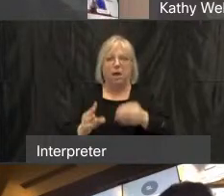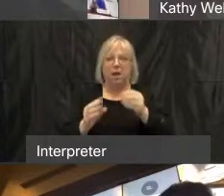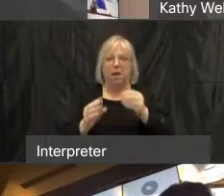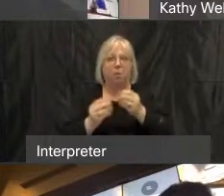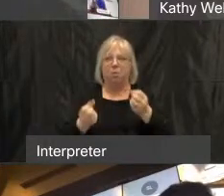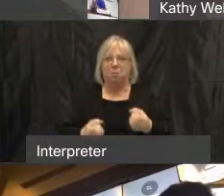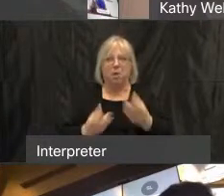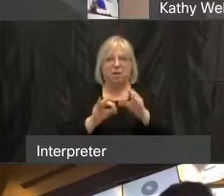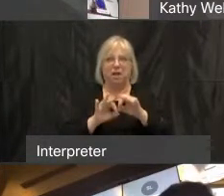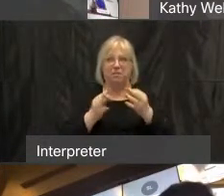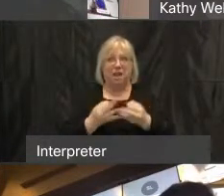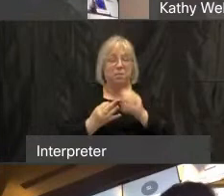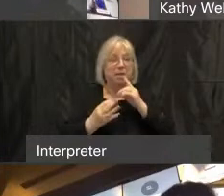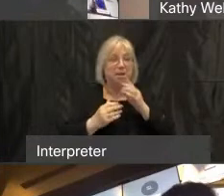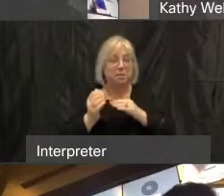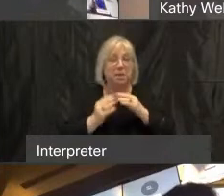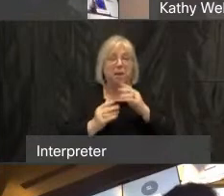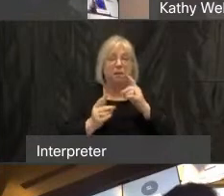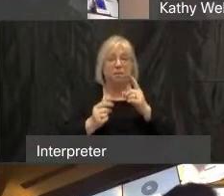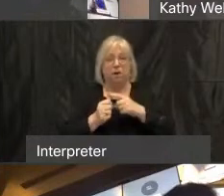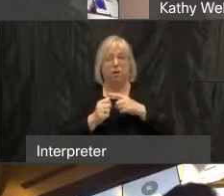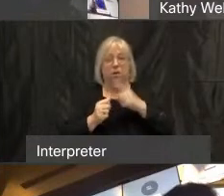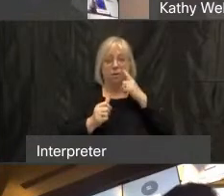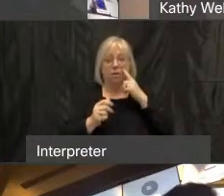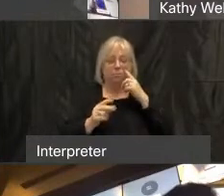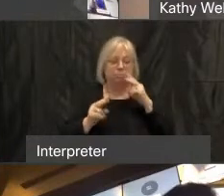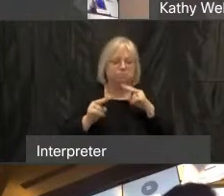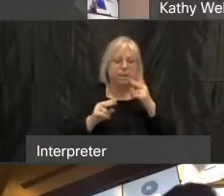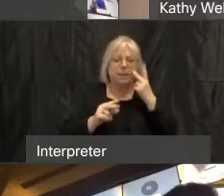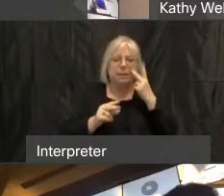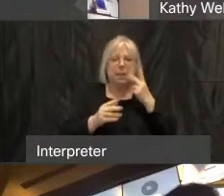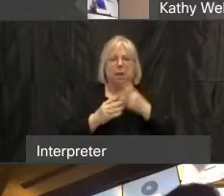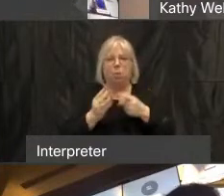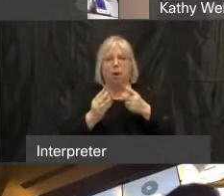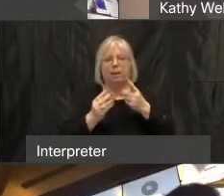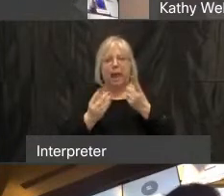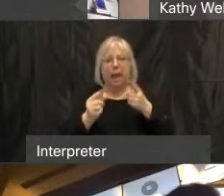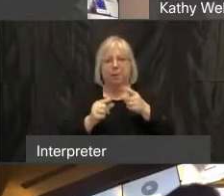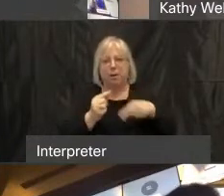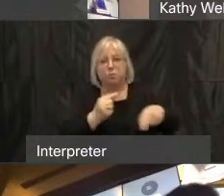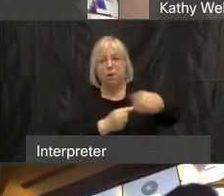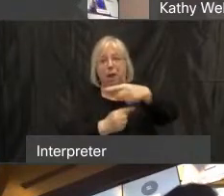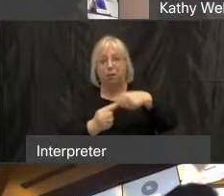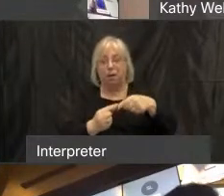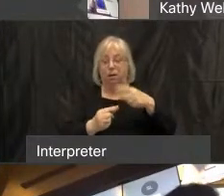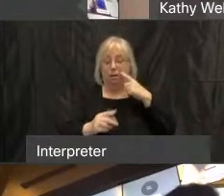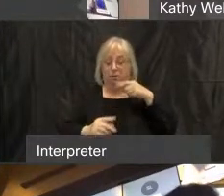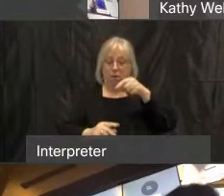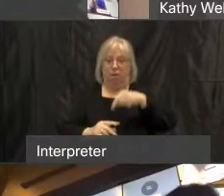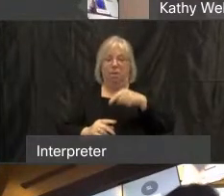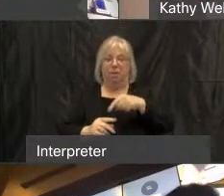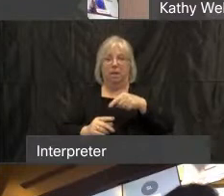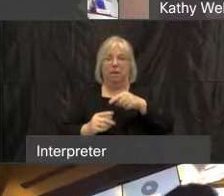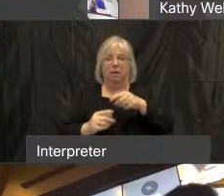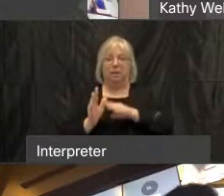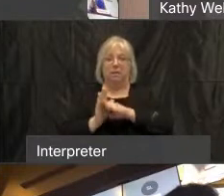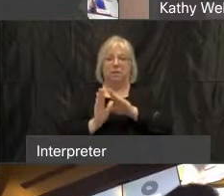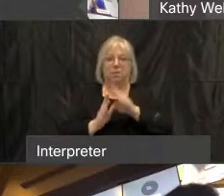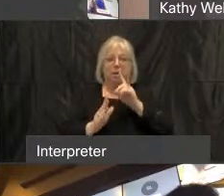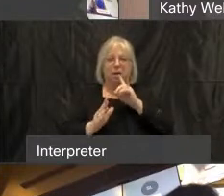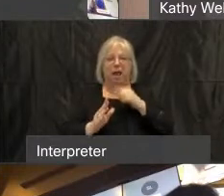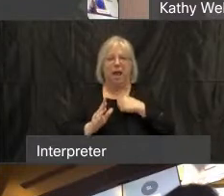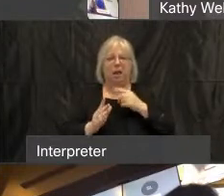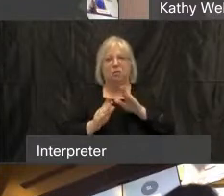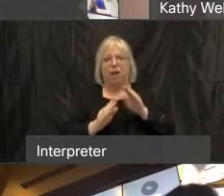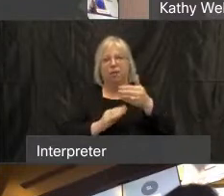is built, what else is around it? For instance, in this situation, right down the street and around the corner, I just had a huge